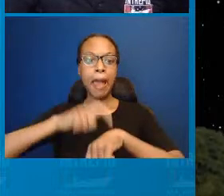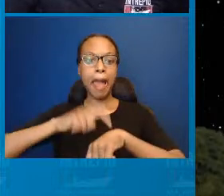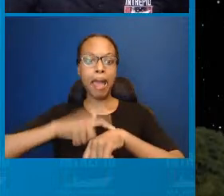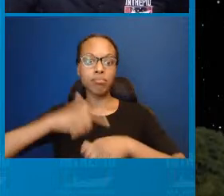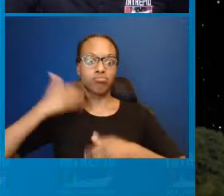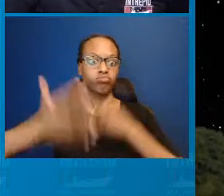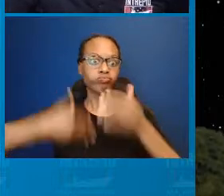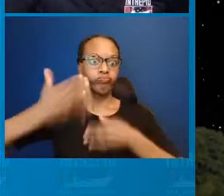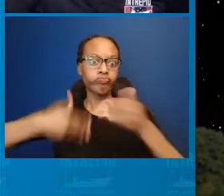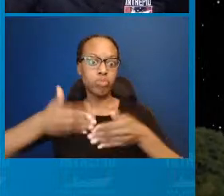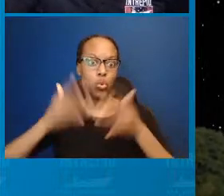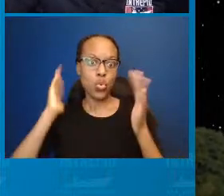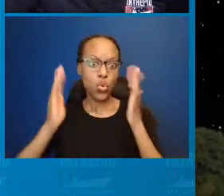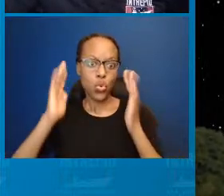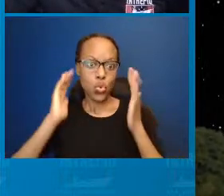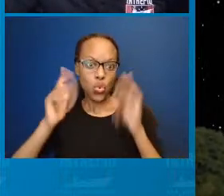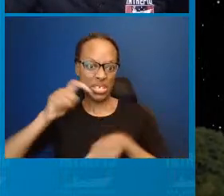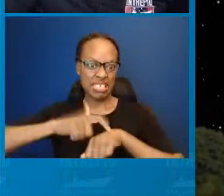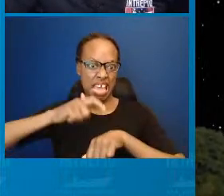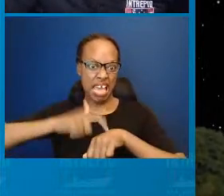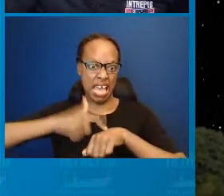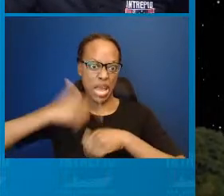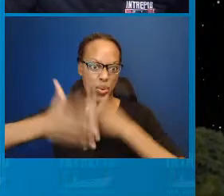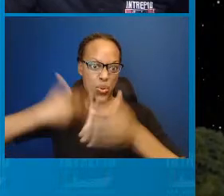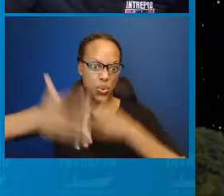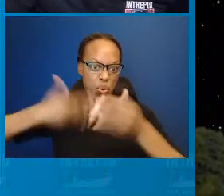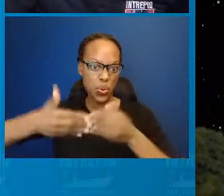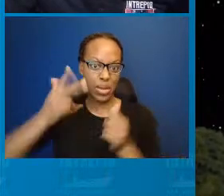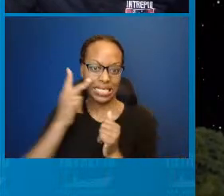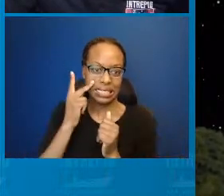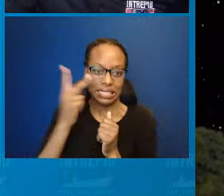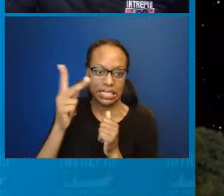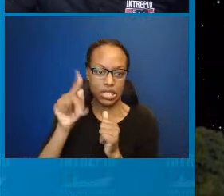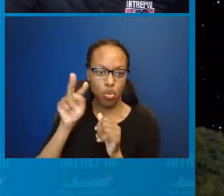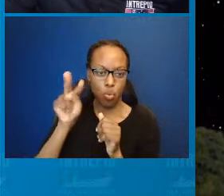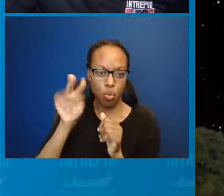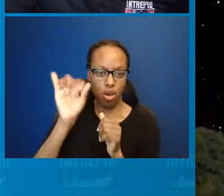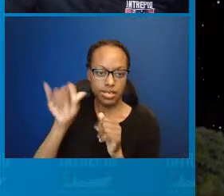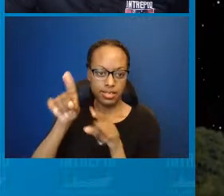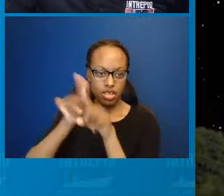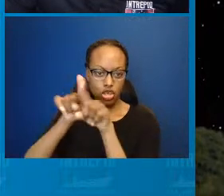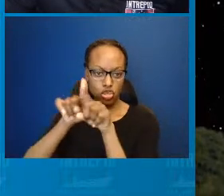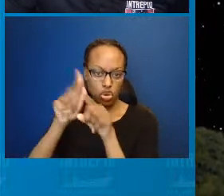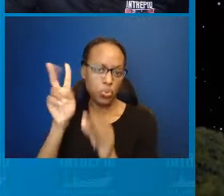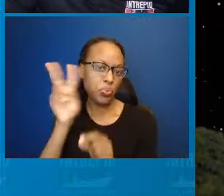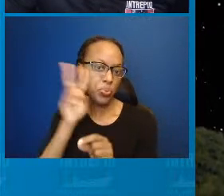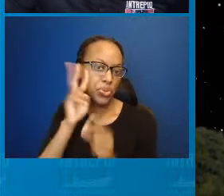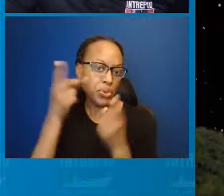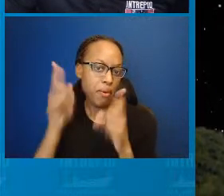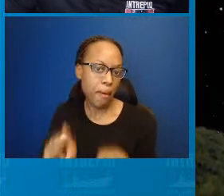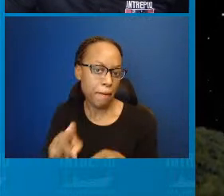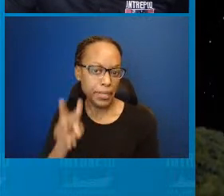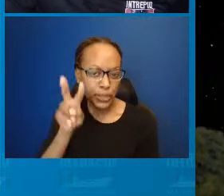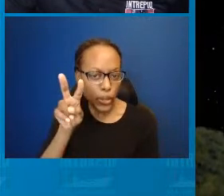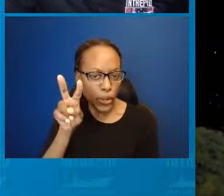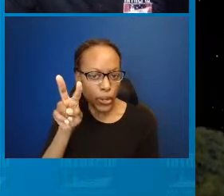close attention to this star. Look at what happens when we fast forward time.